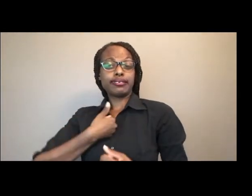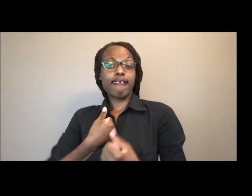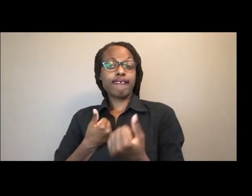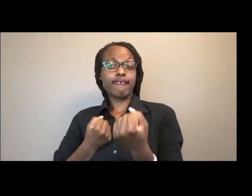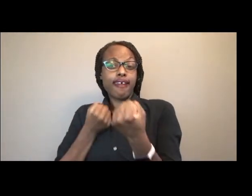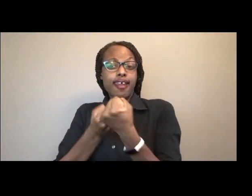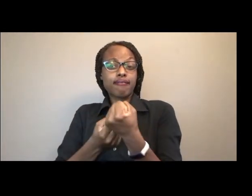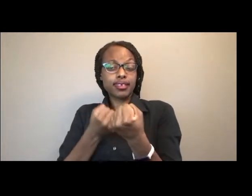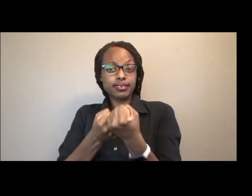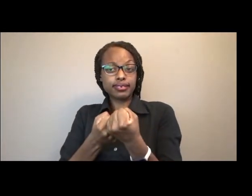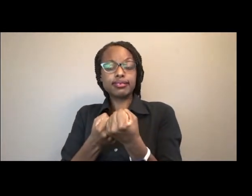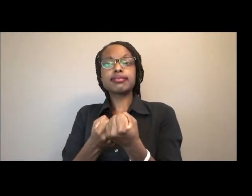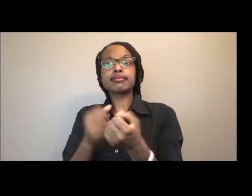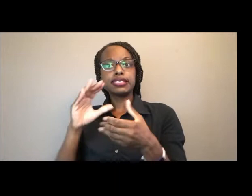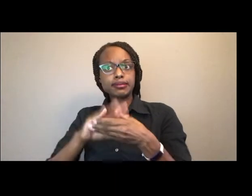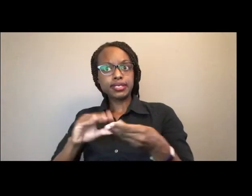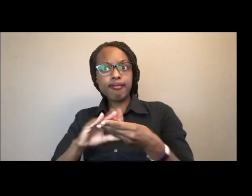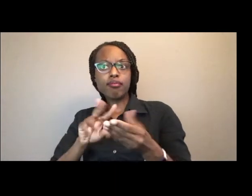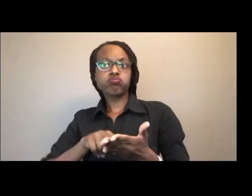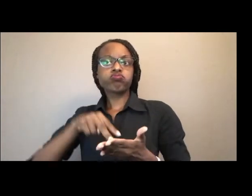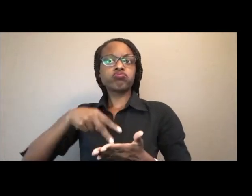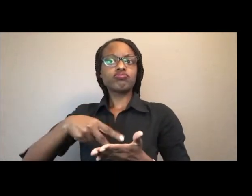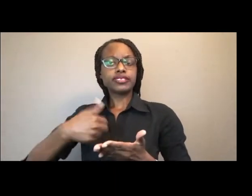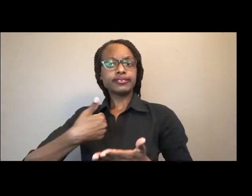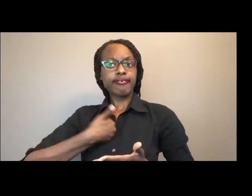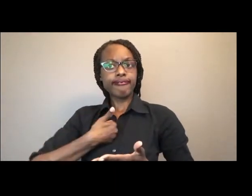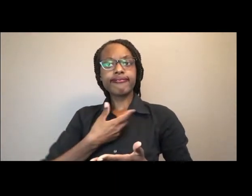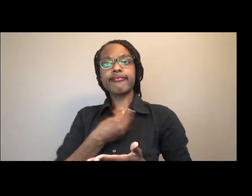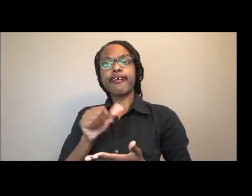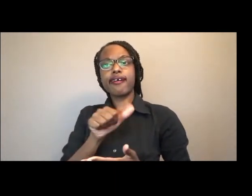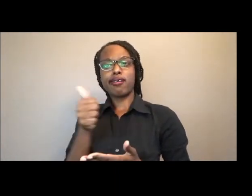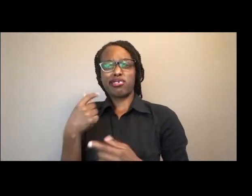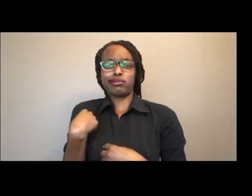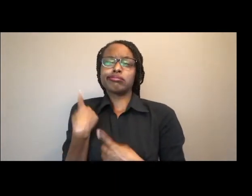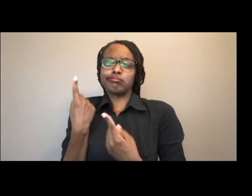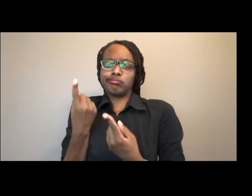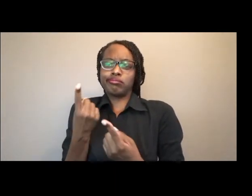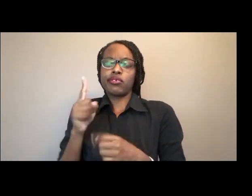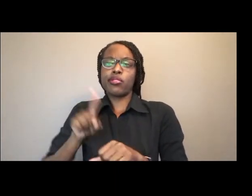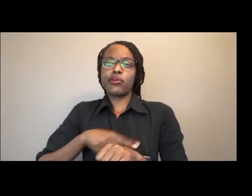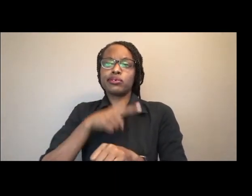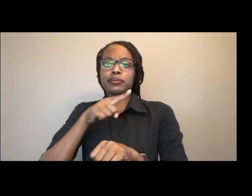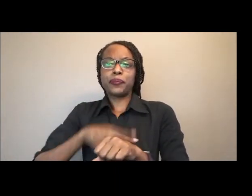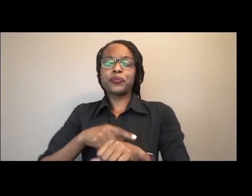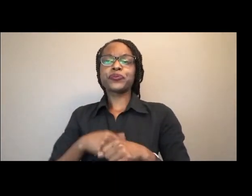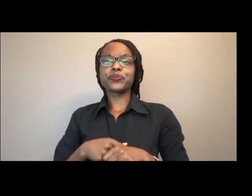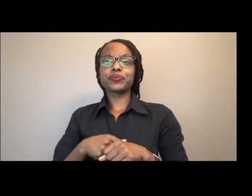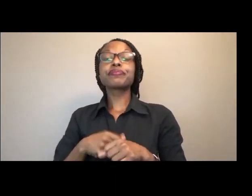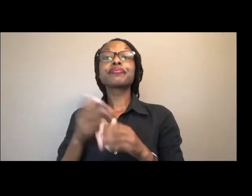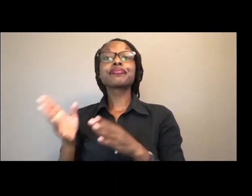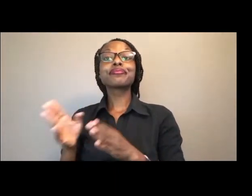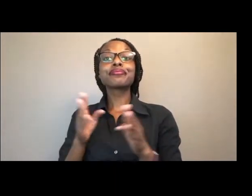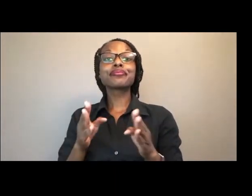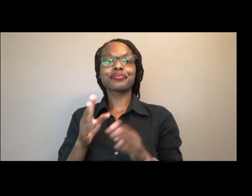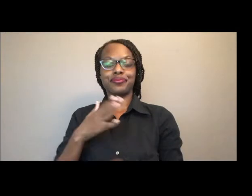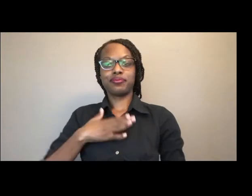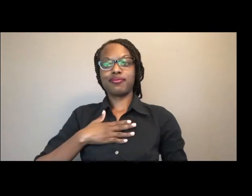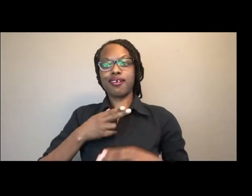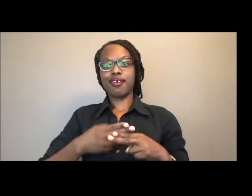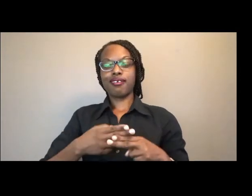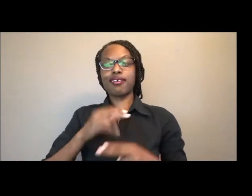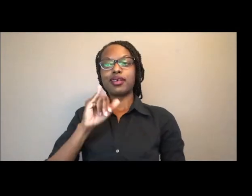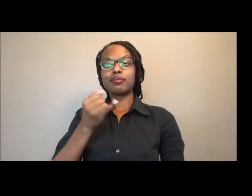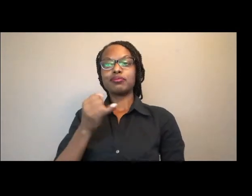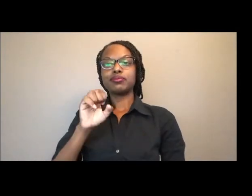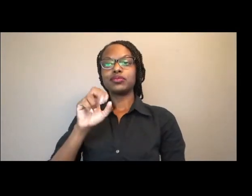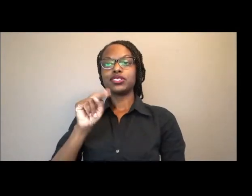woman with short brown hair. I'm wearing a green